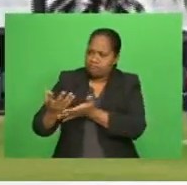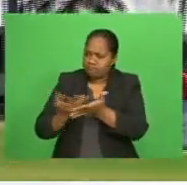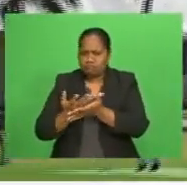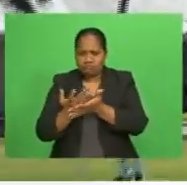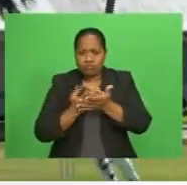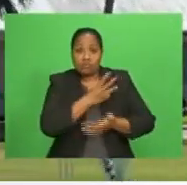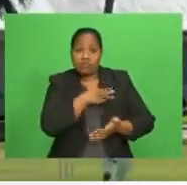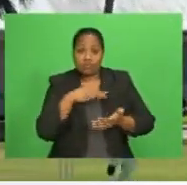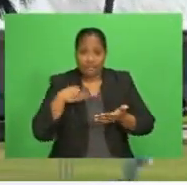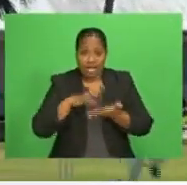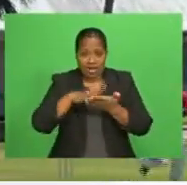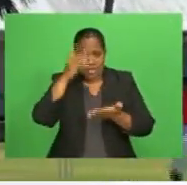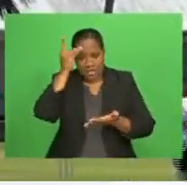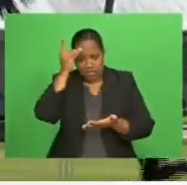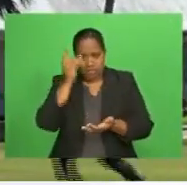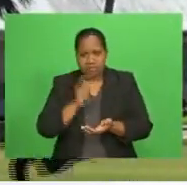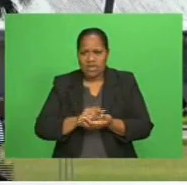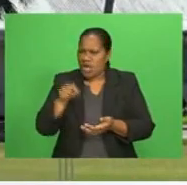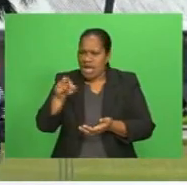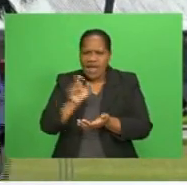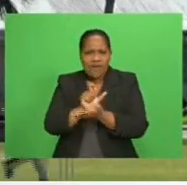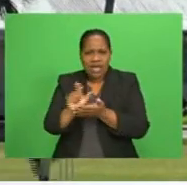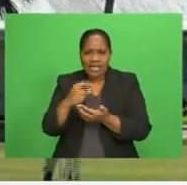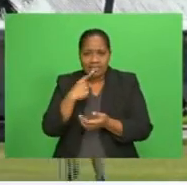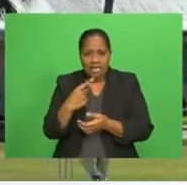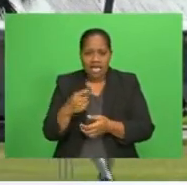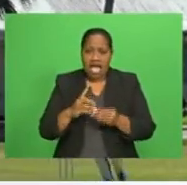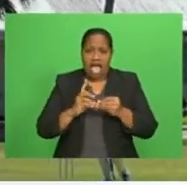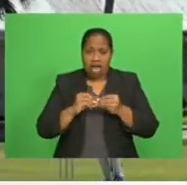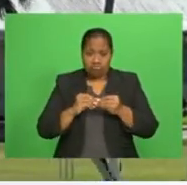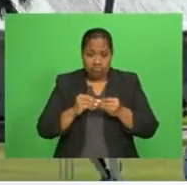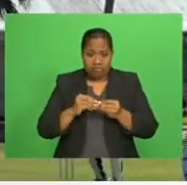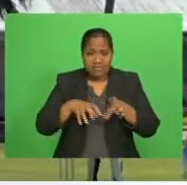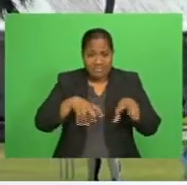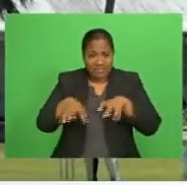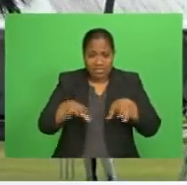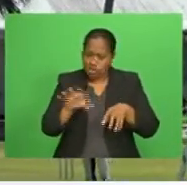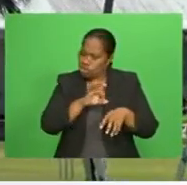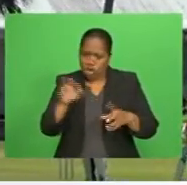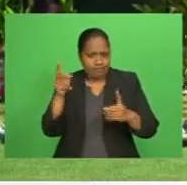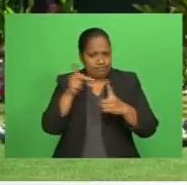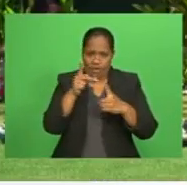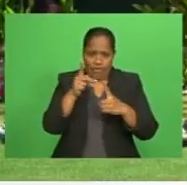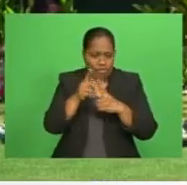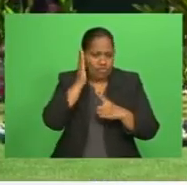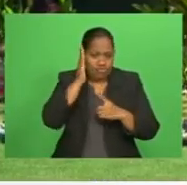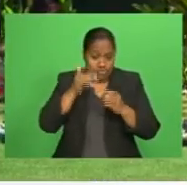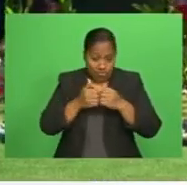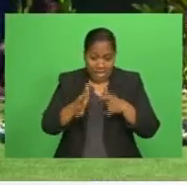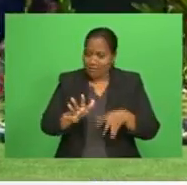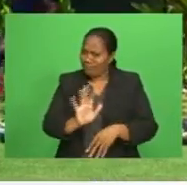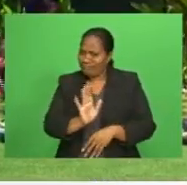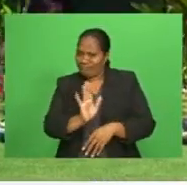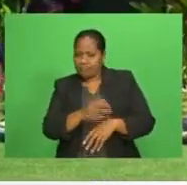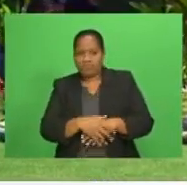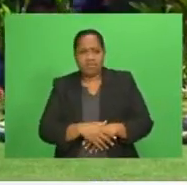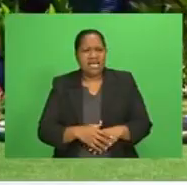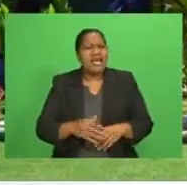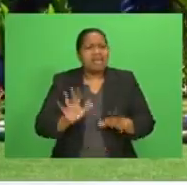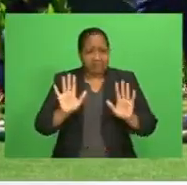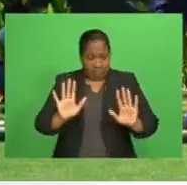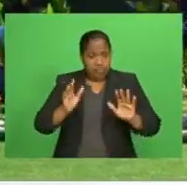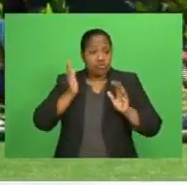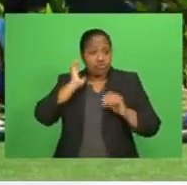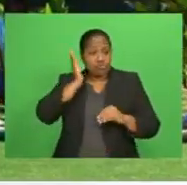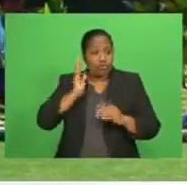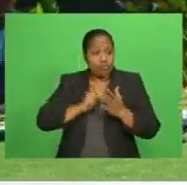has made it clear that extracurricular activities are not a priority when school resumes. So our school programs are still on